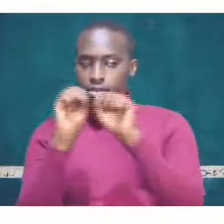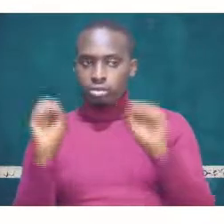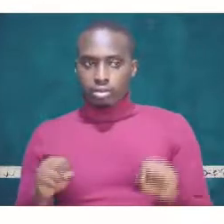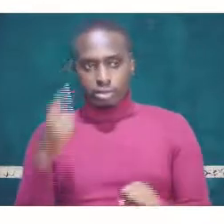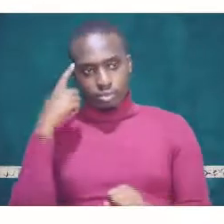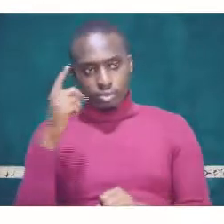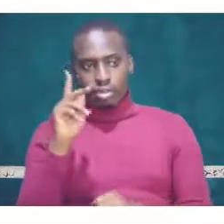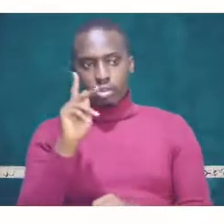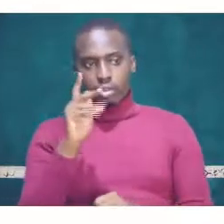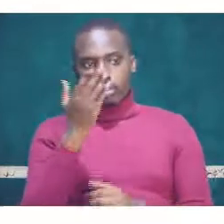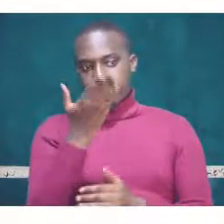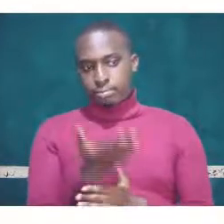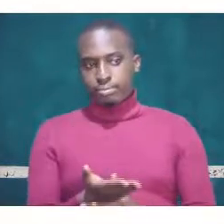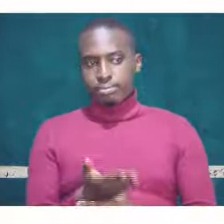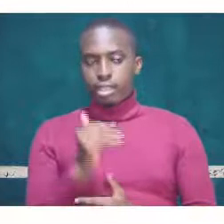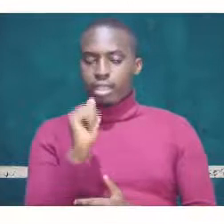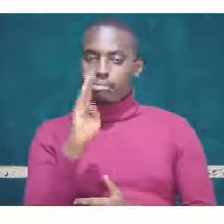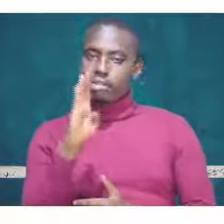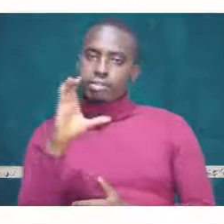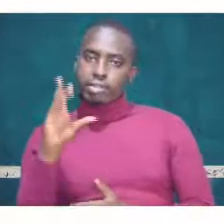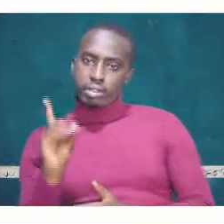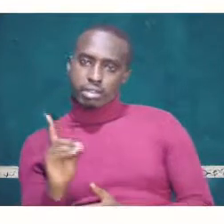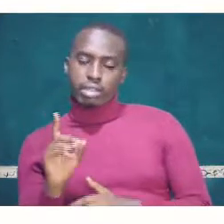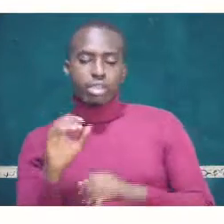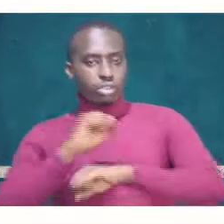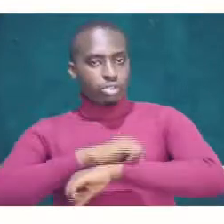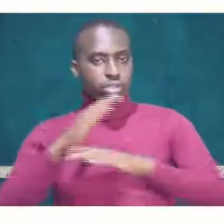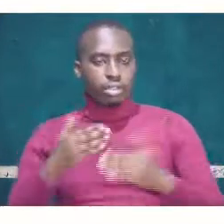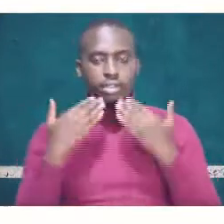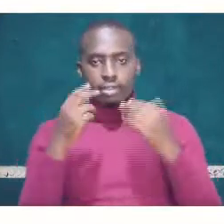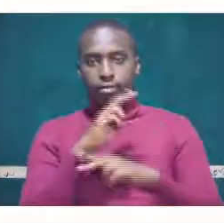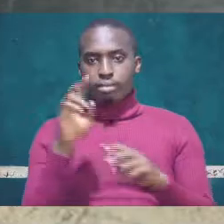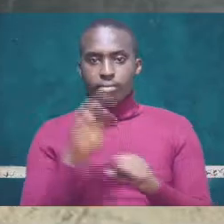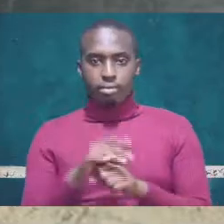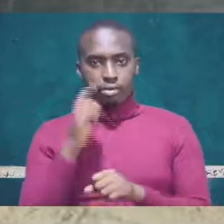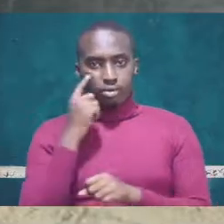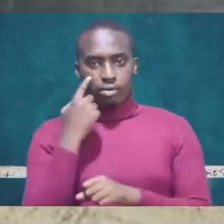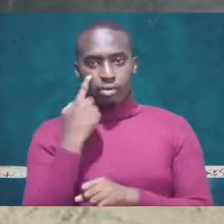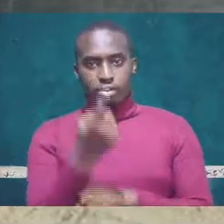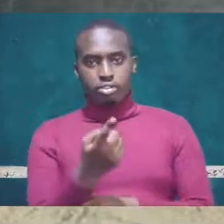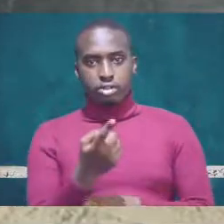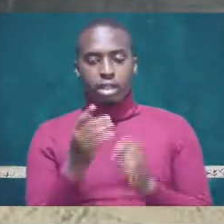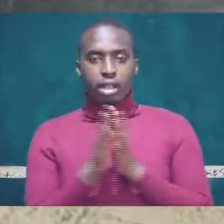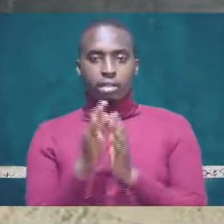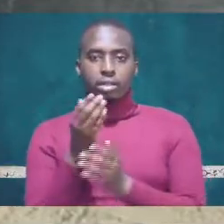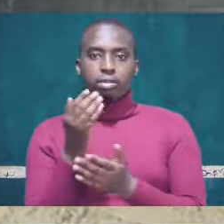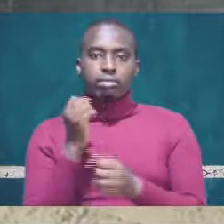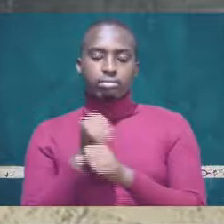structure? Pancreas, spleen, tensors, and thymus. So students, thank you very much for watching and your